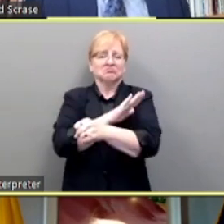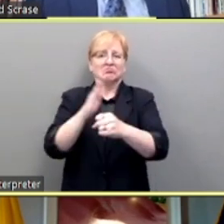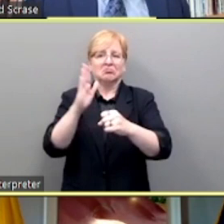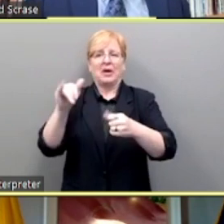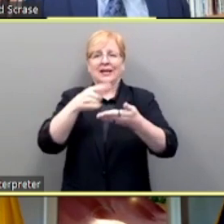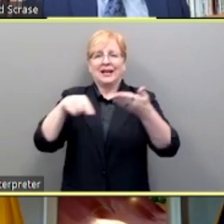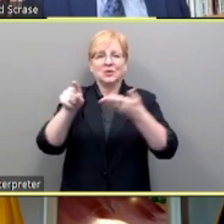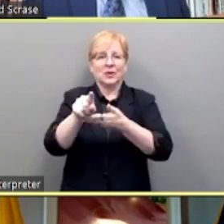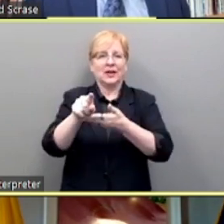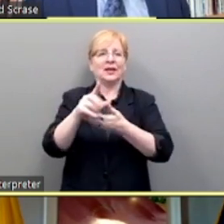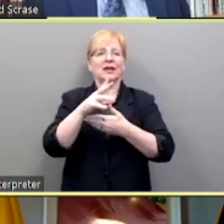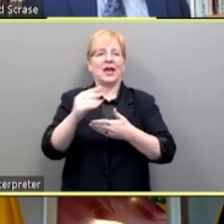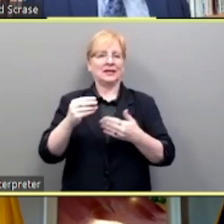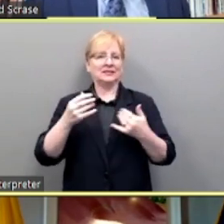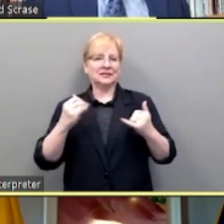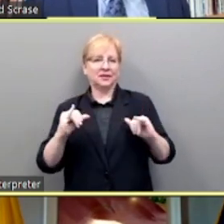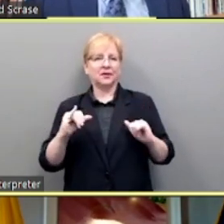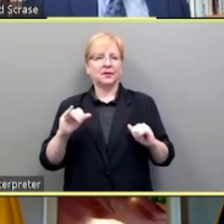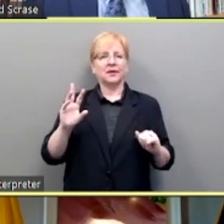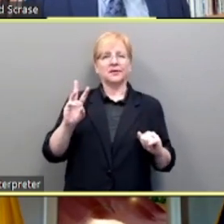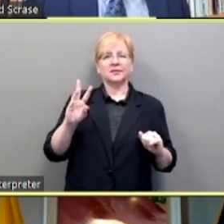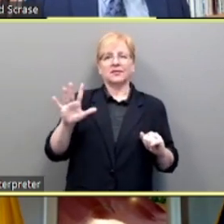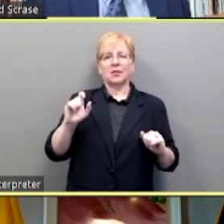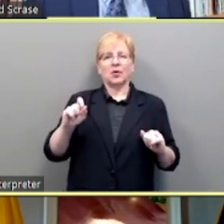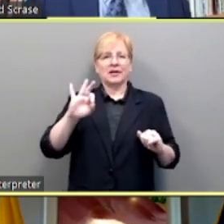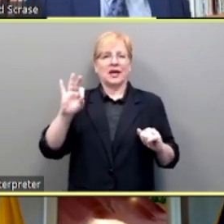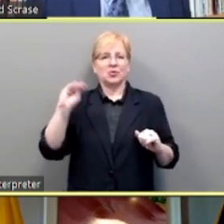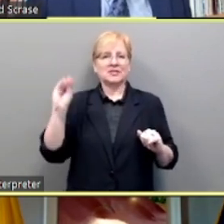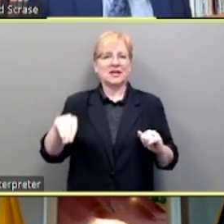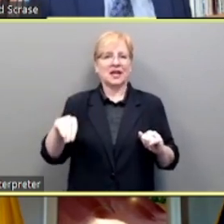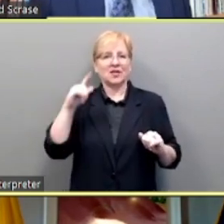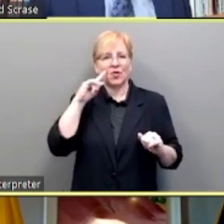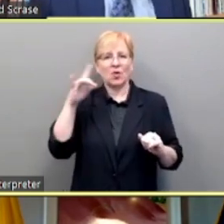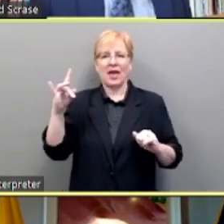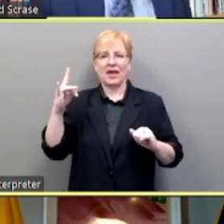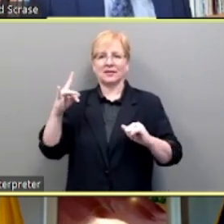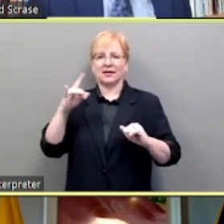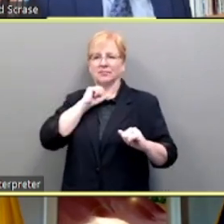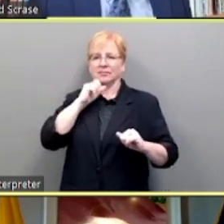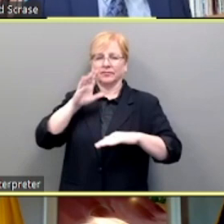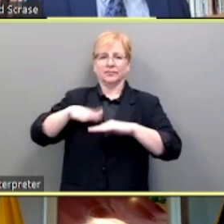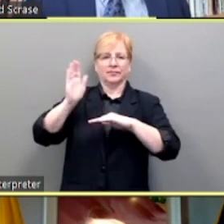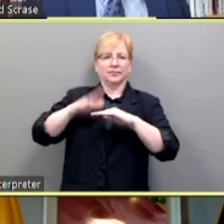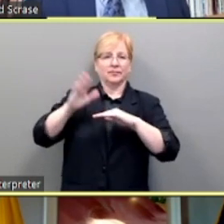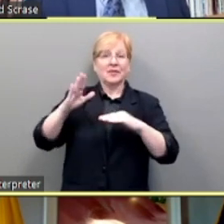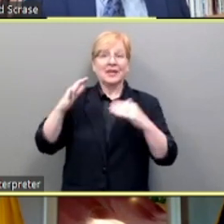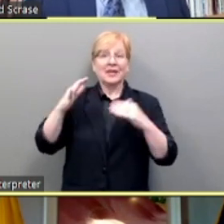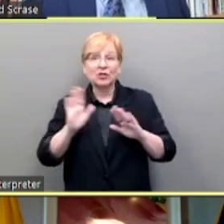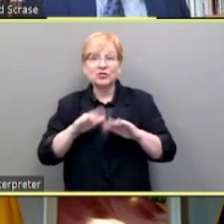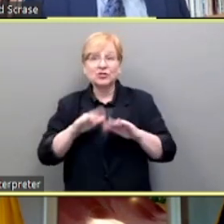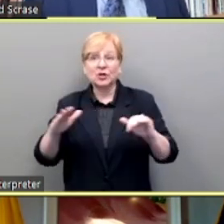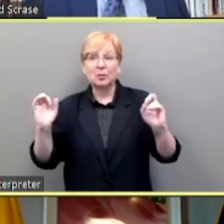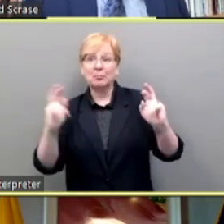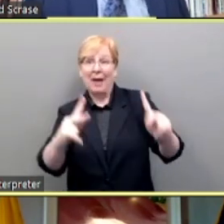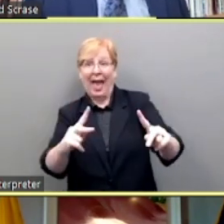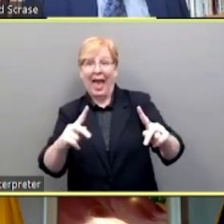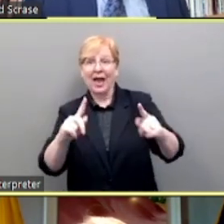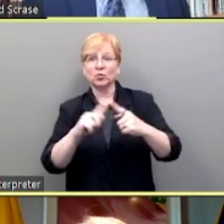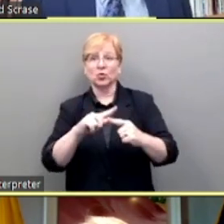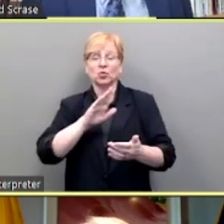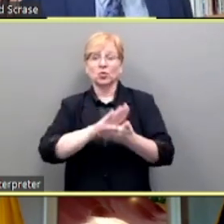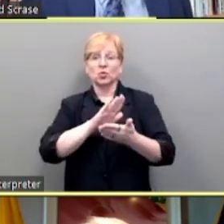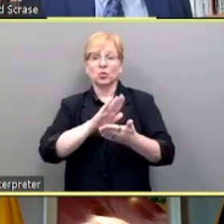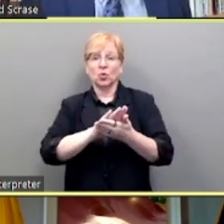66.7%, and still working with 12 to 17. I know that now that children are going back to school, parents are